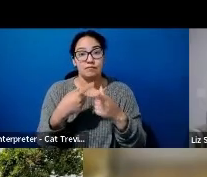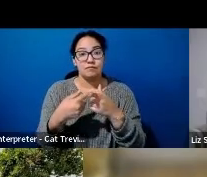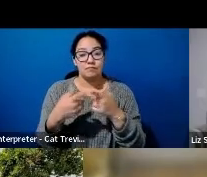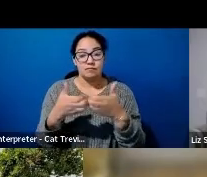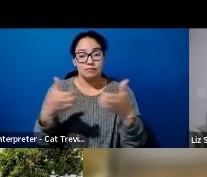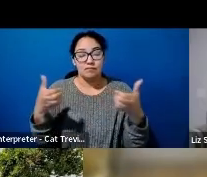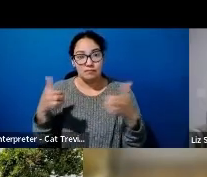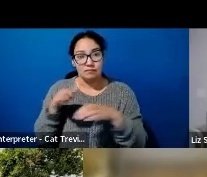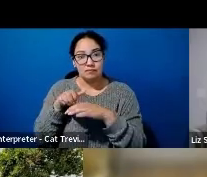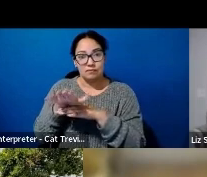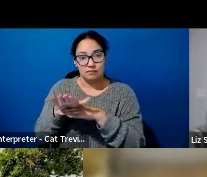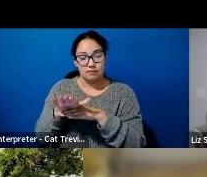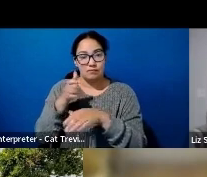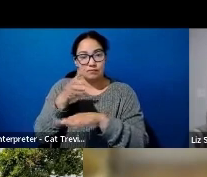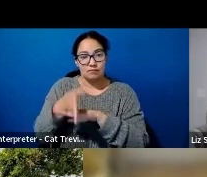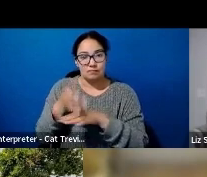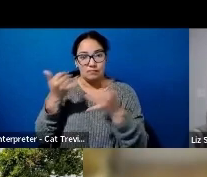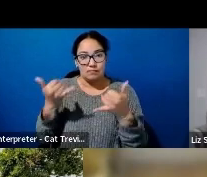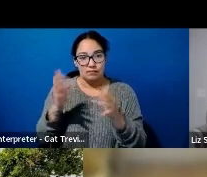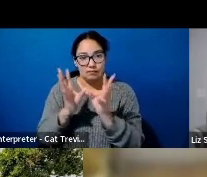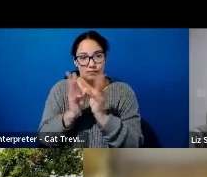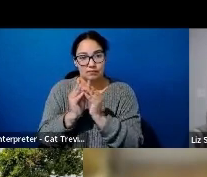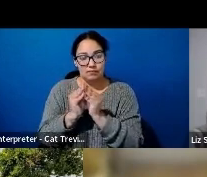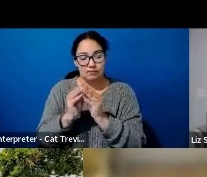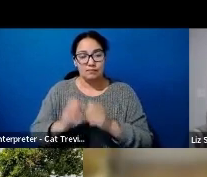you following today's session.